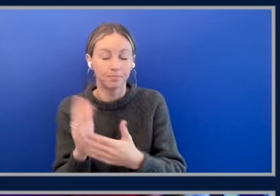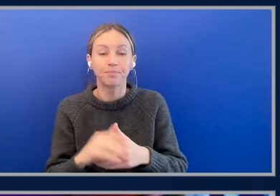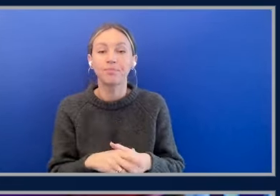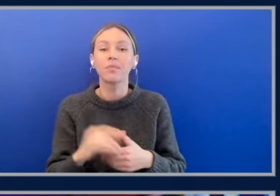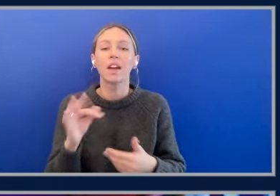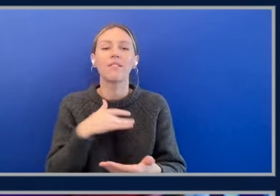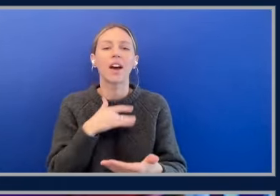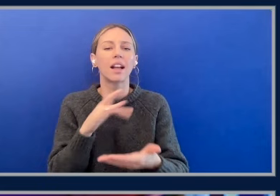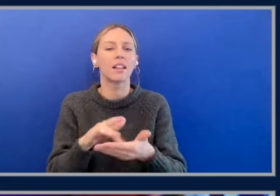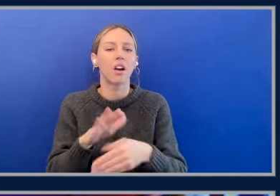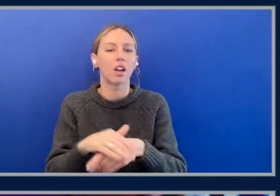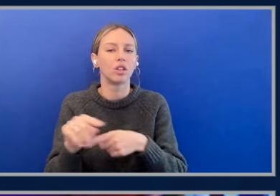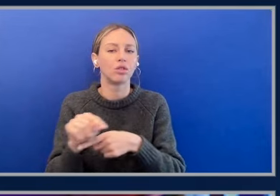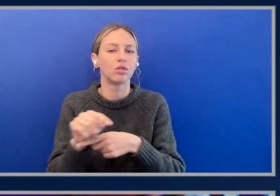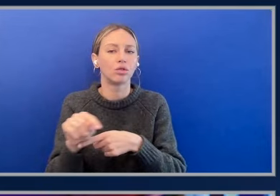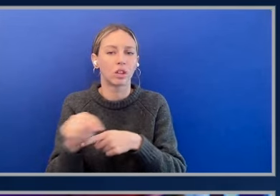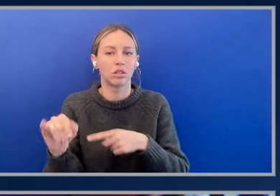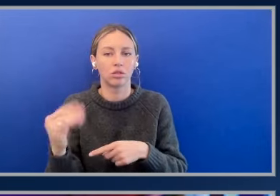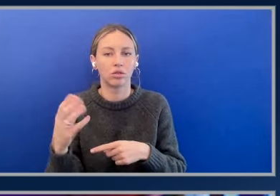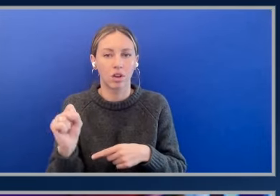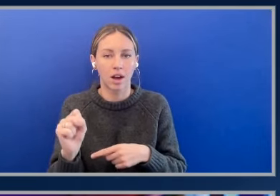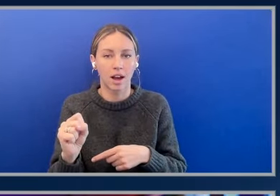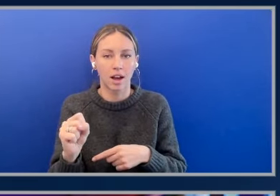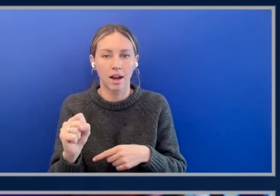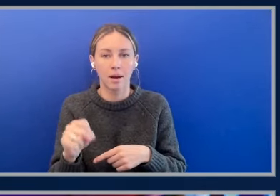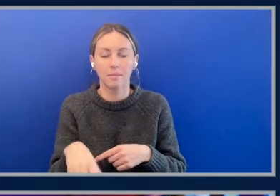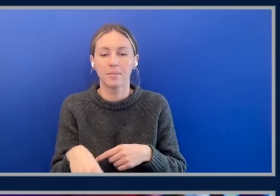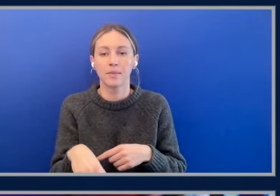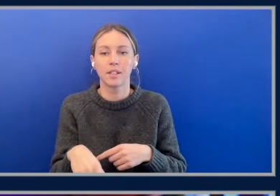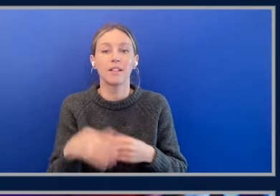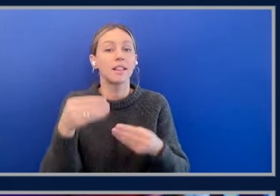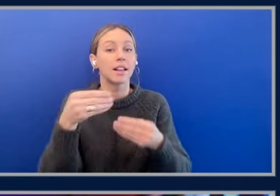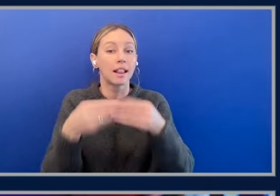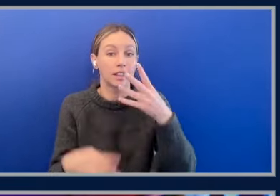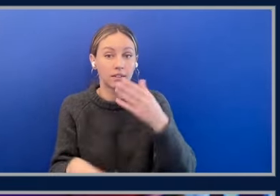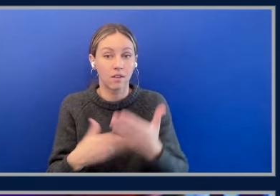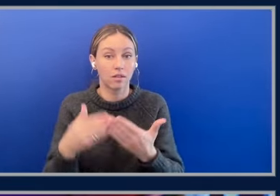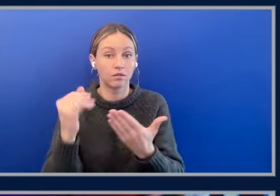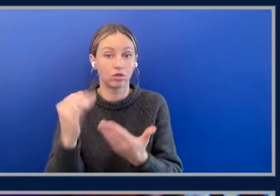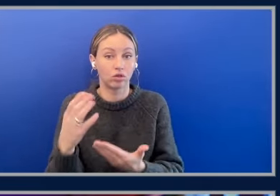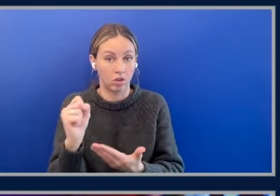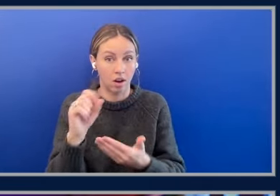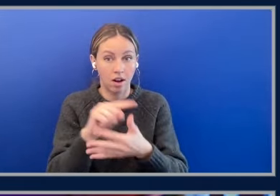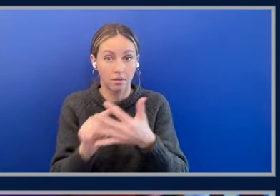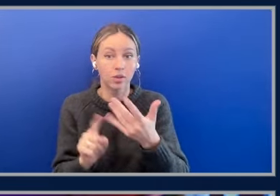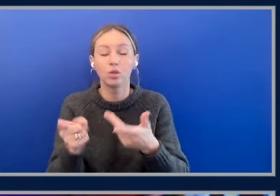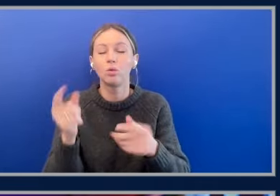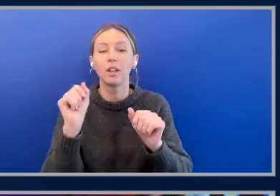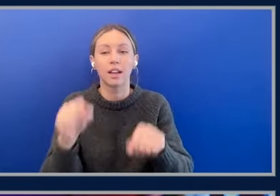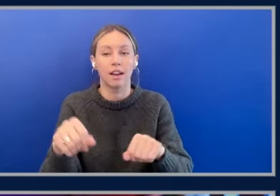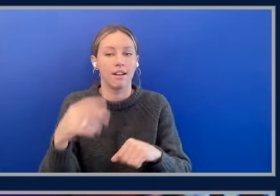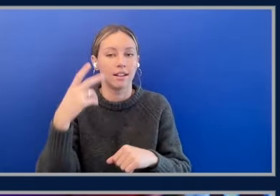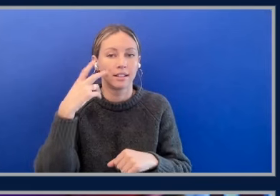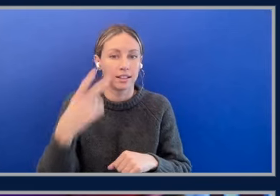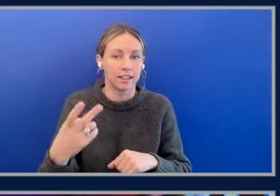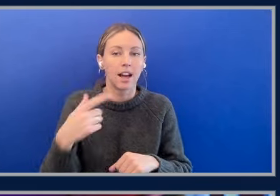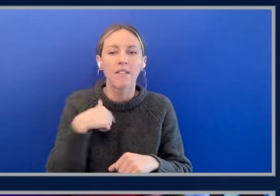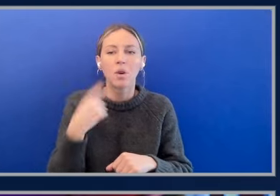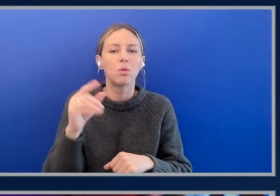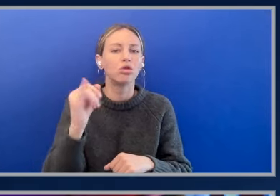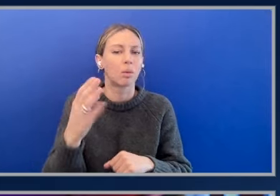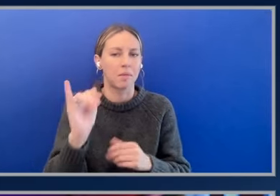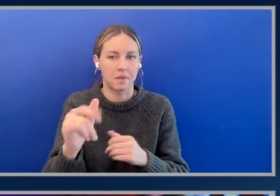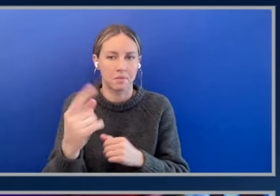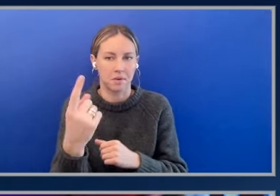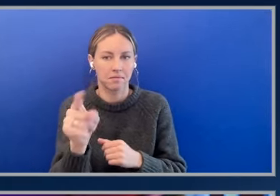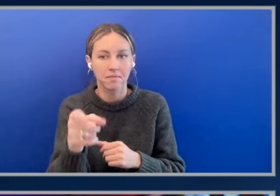the training jobs, to the list of the jobs, this is the list of the jobs. As you can see, there is a job, is this one, which is